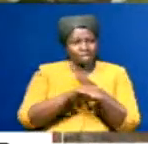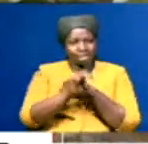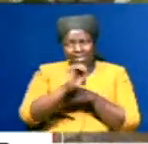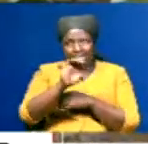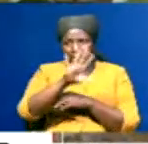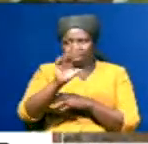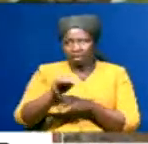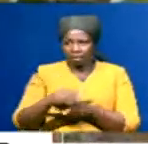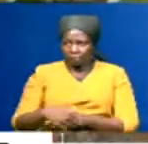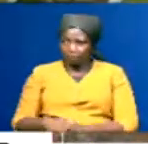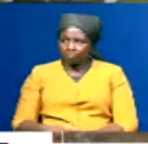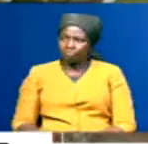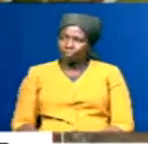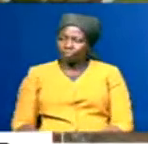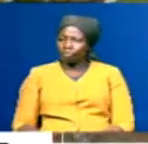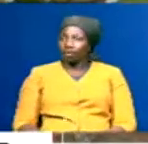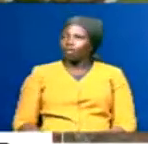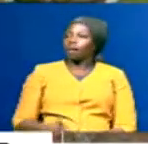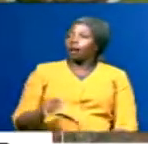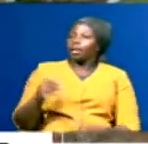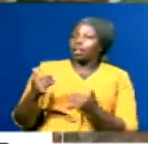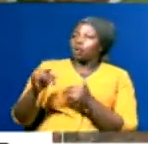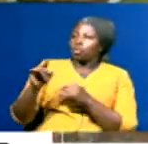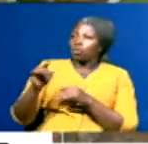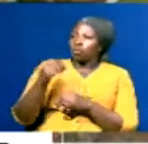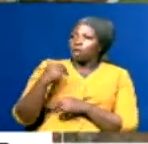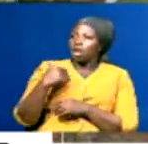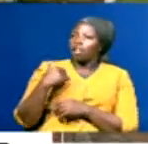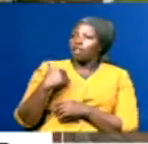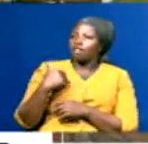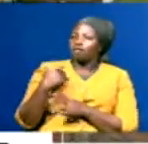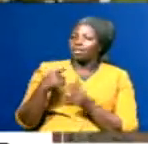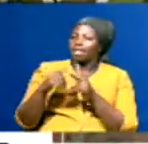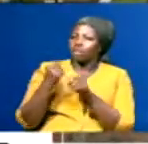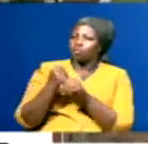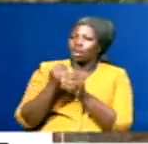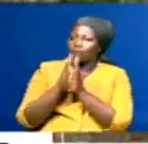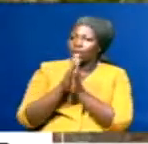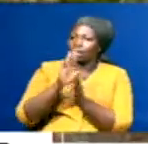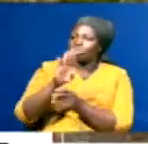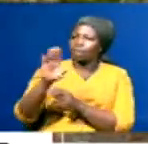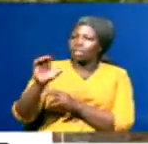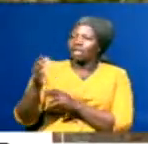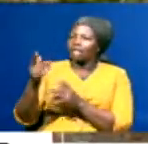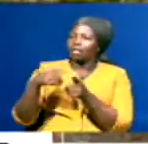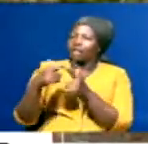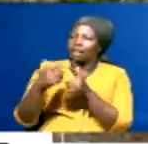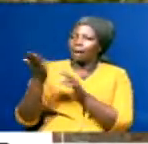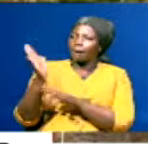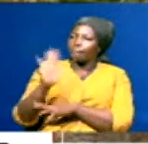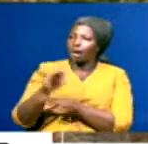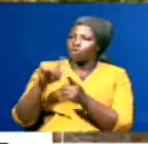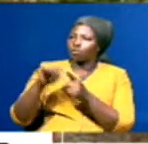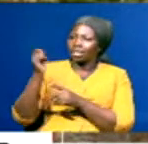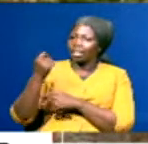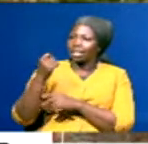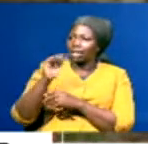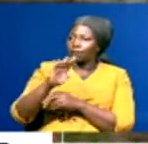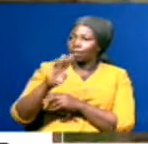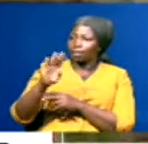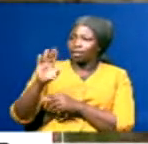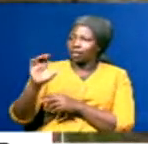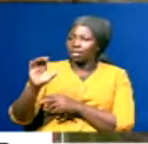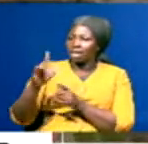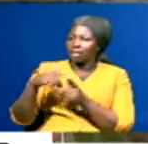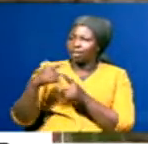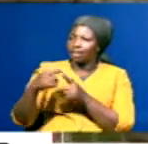Now, there you are, you picked up with the BBC, you come back to Kenya, and yes, the Africa Broadcasting Service, now then VOK,